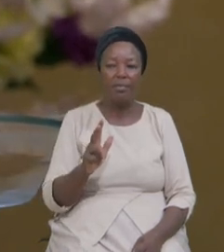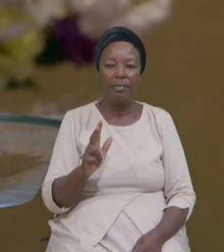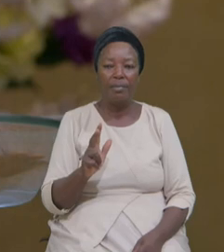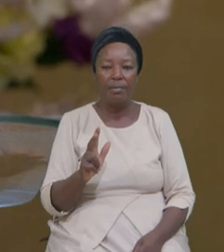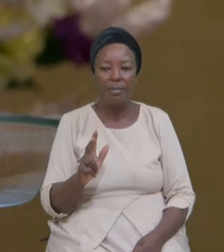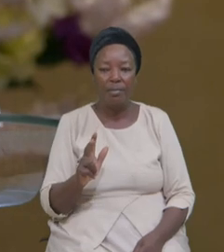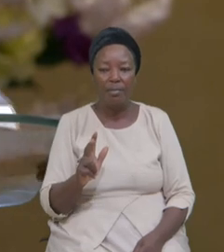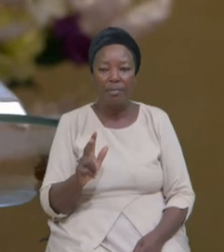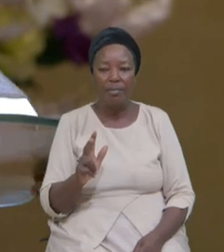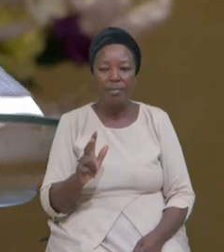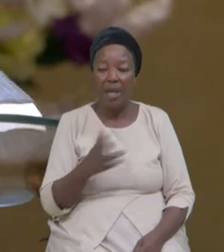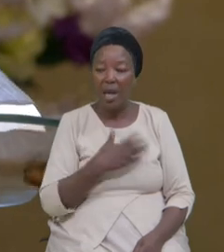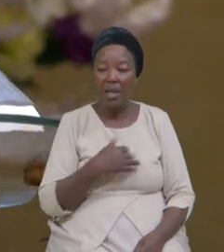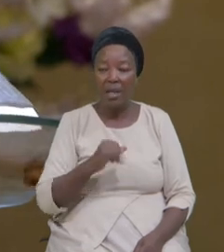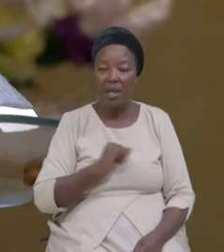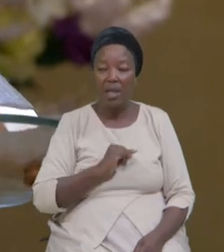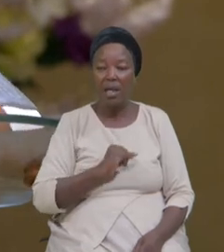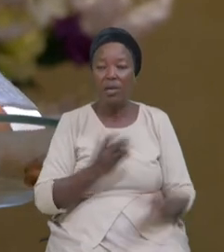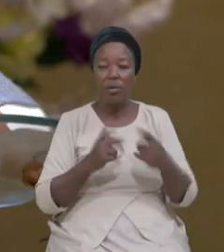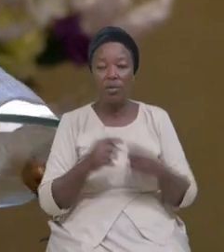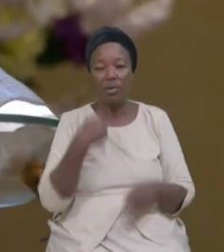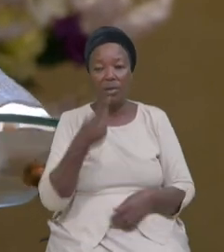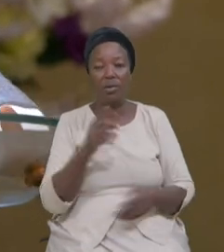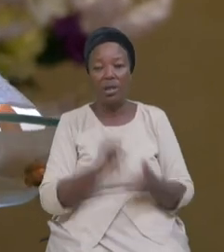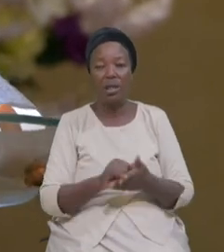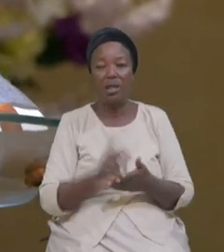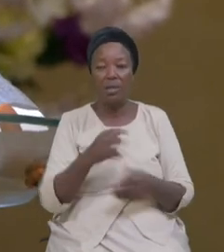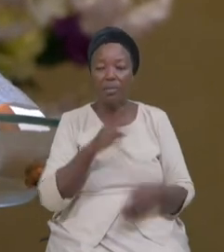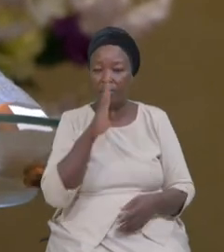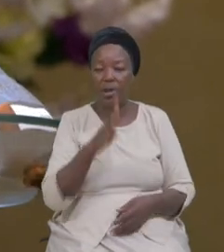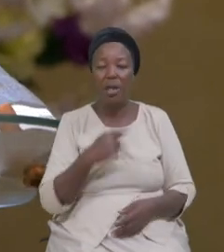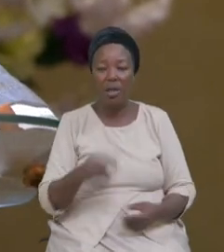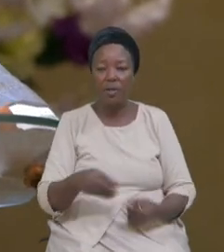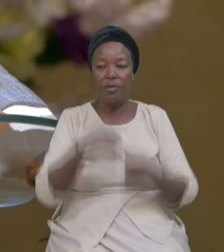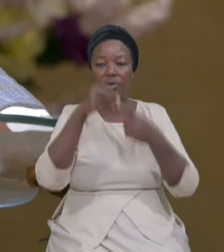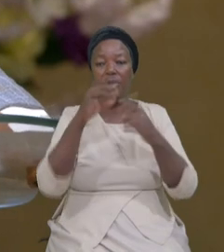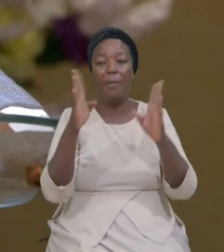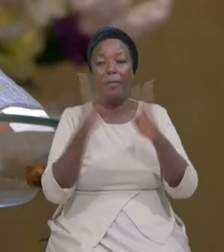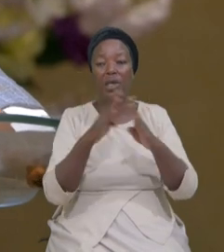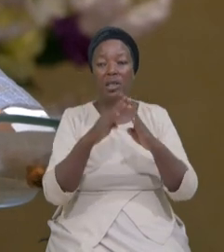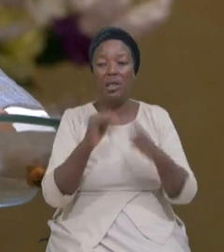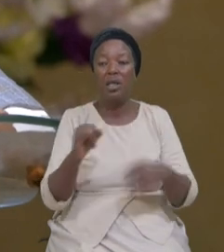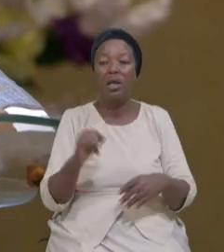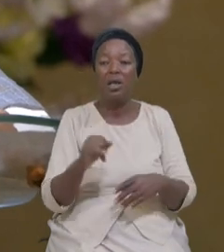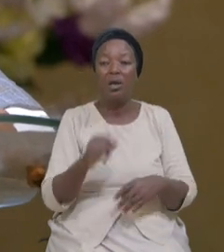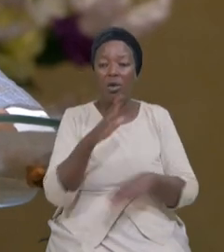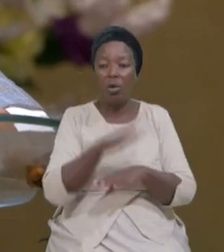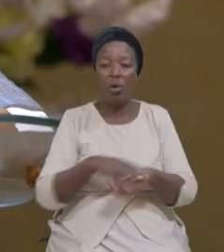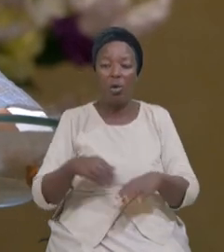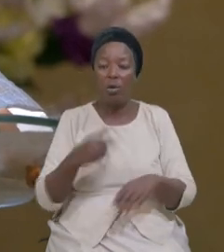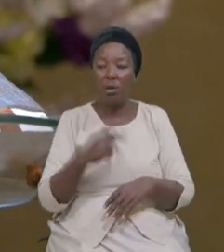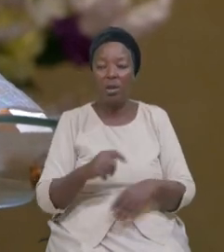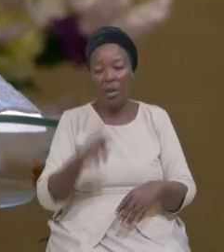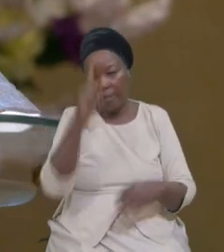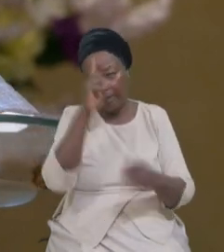And I want to inform you that there will be a special meeting called the Believers Class